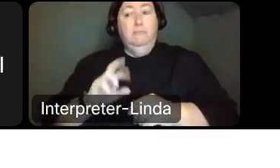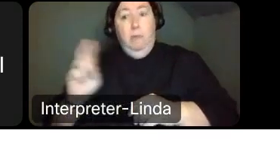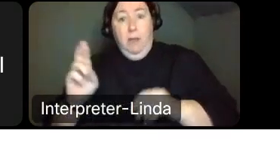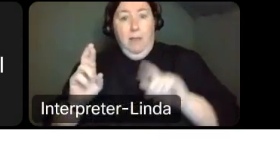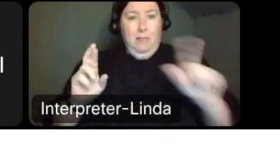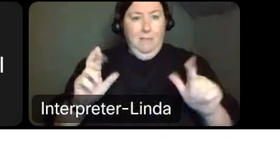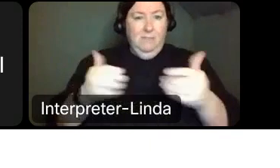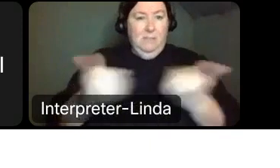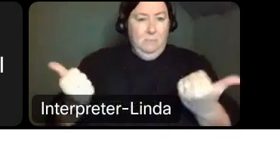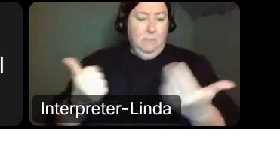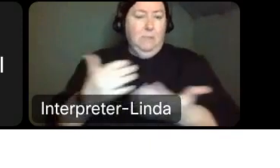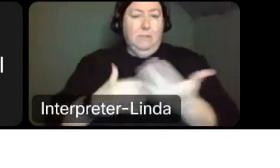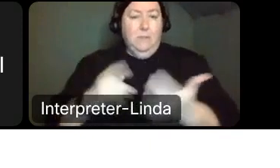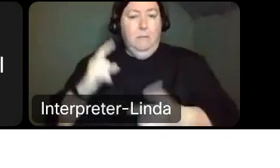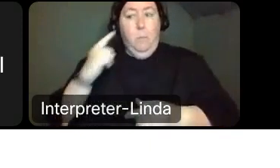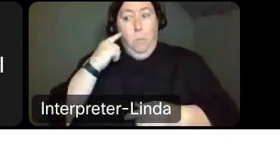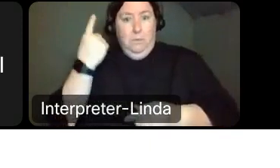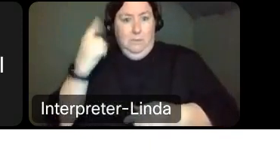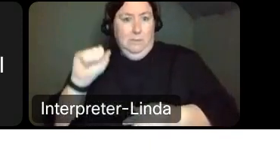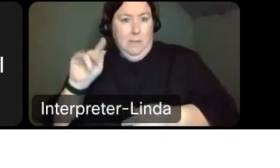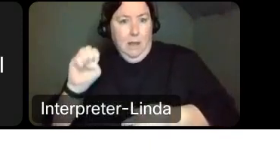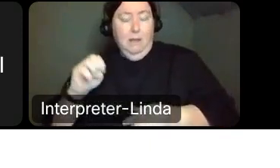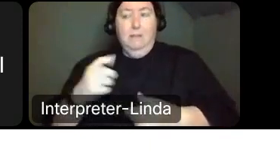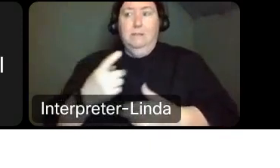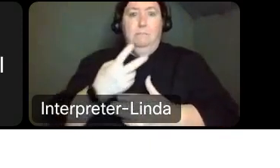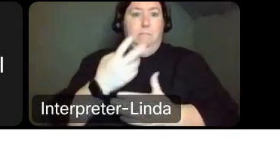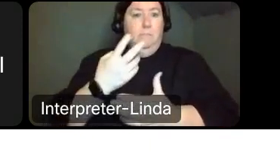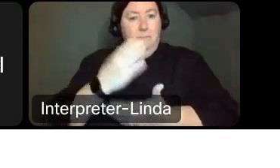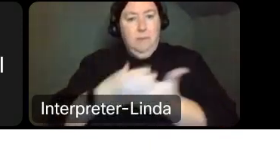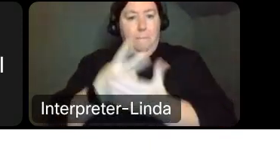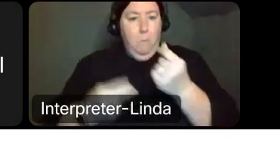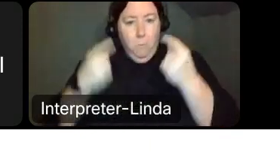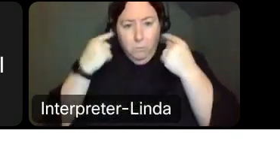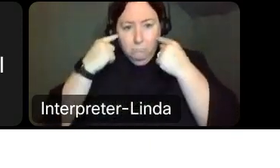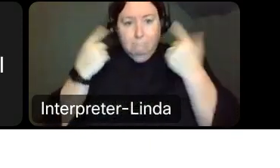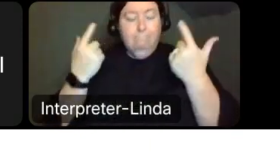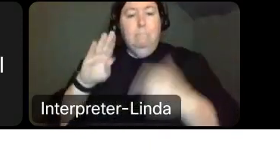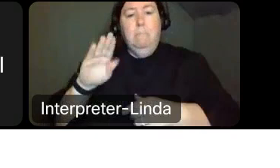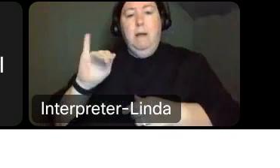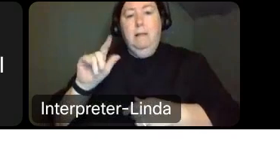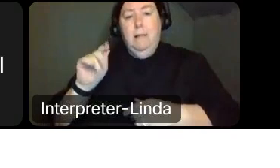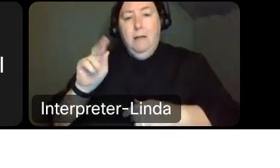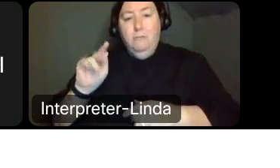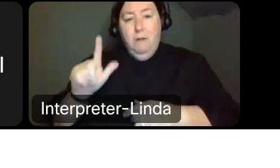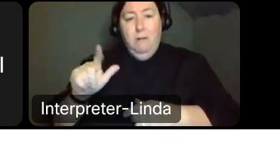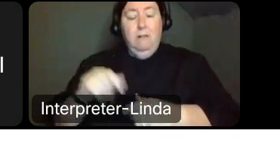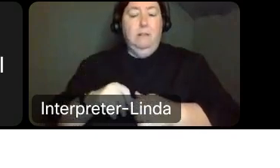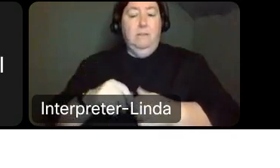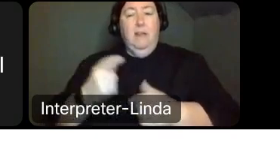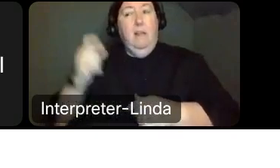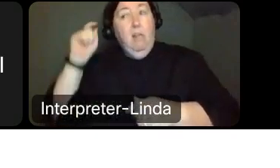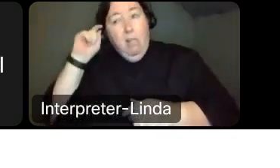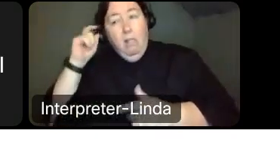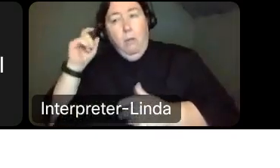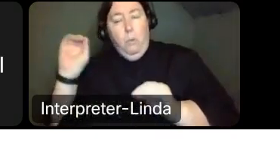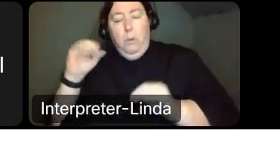some students who have unilateral hearing losses versus bilateral hearing loss, students who may utilize a hearing aid in one side, a